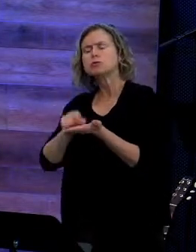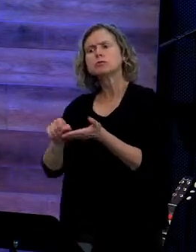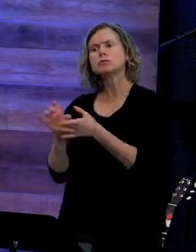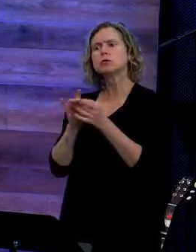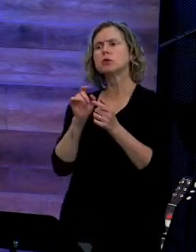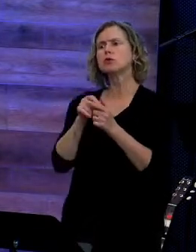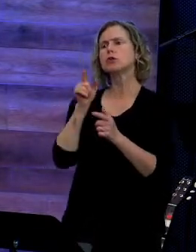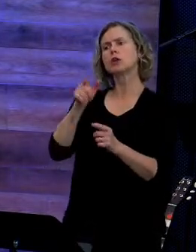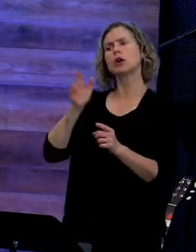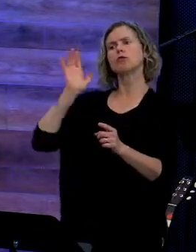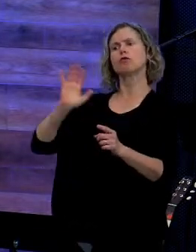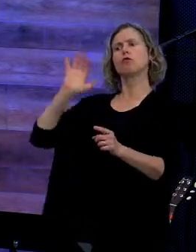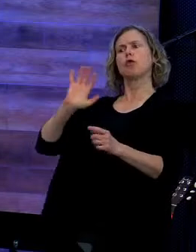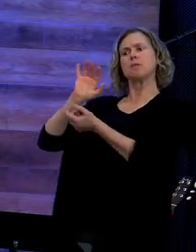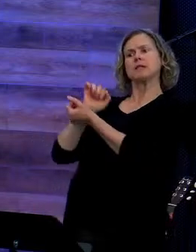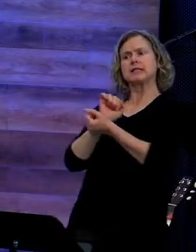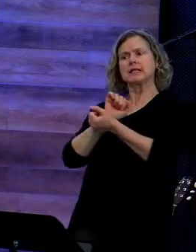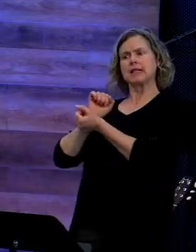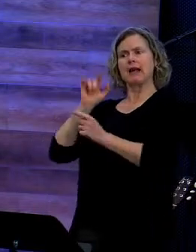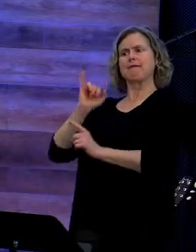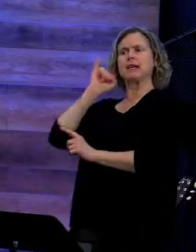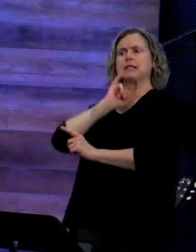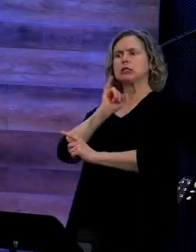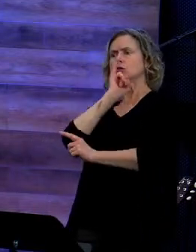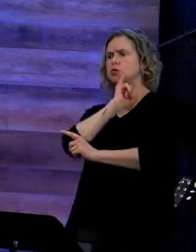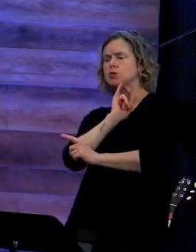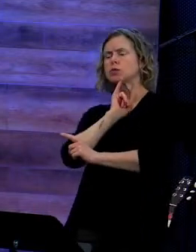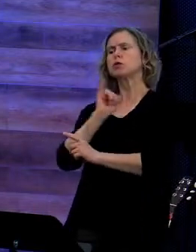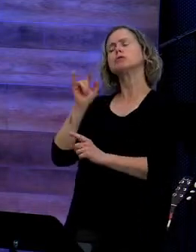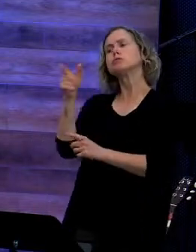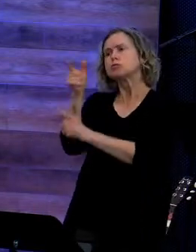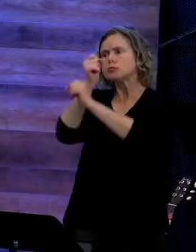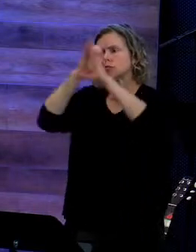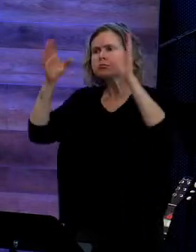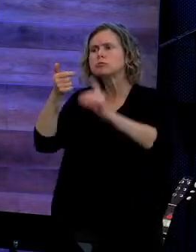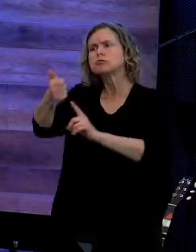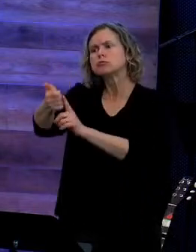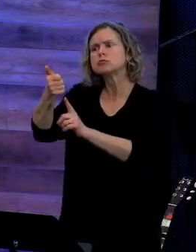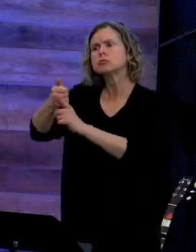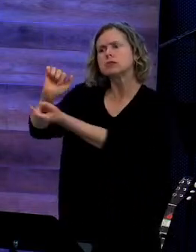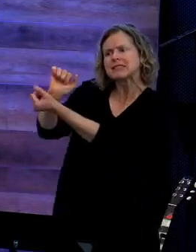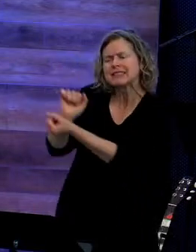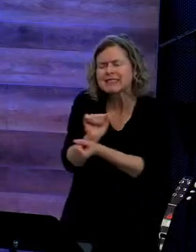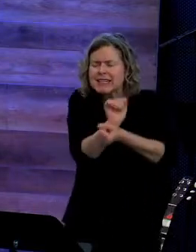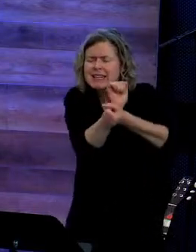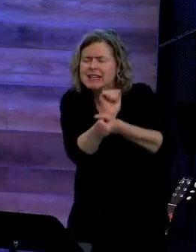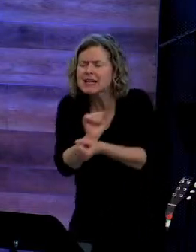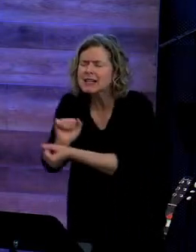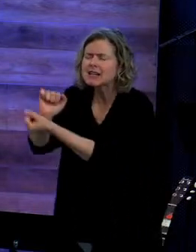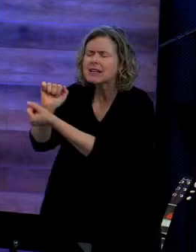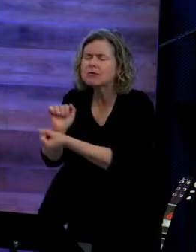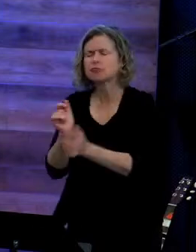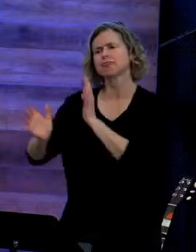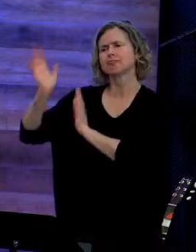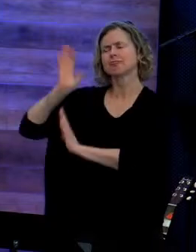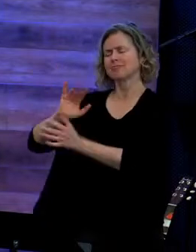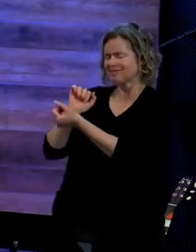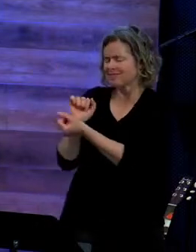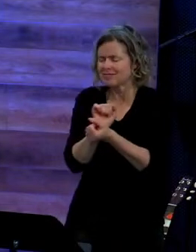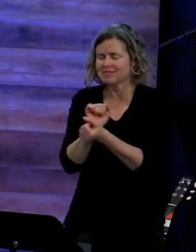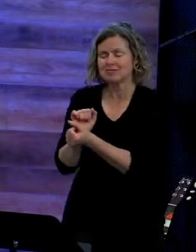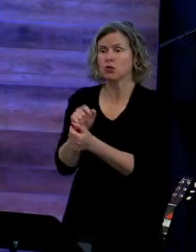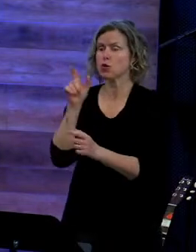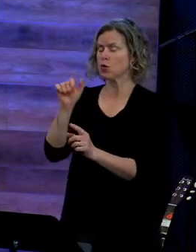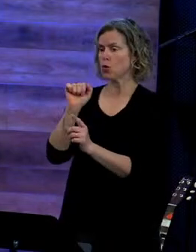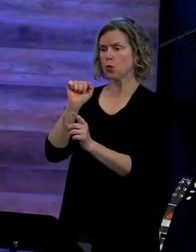So imagine for a moment if you were an Israelite slave, right? You have never worked for yourself. You've